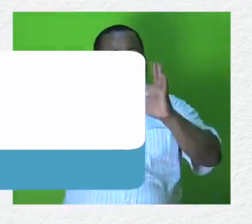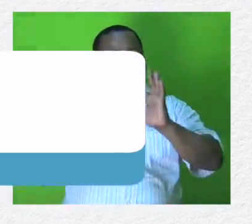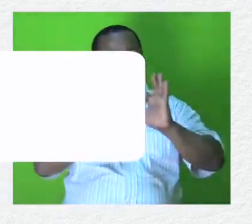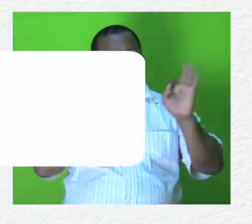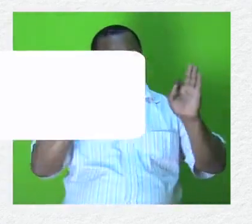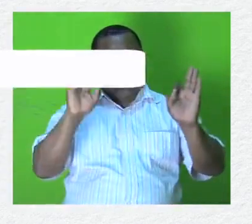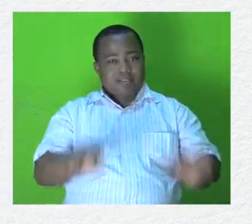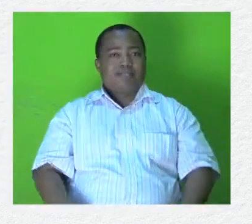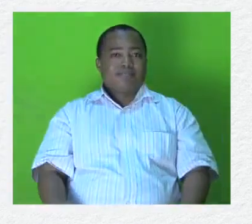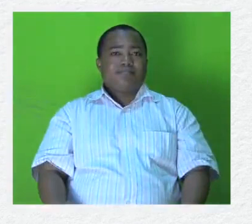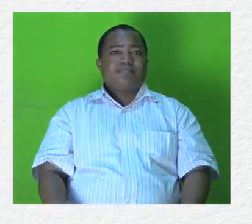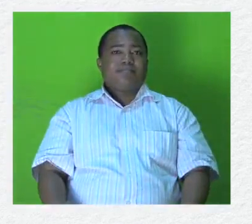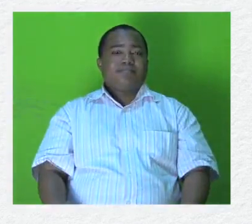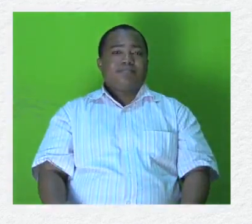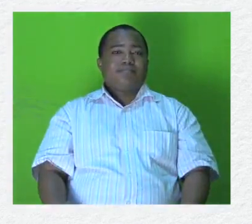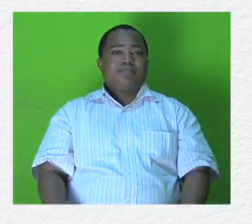Very good.